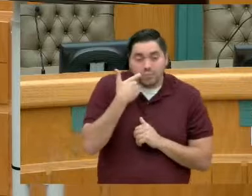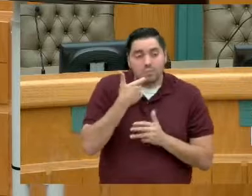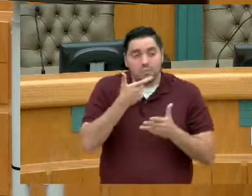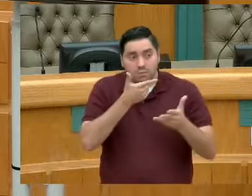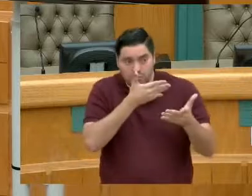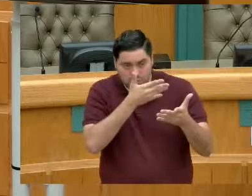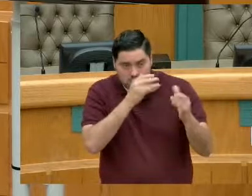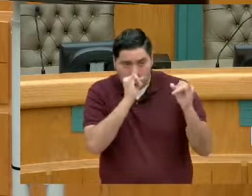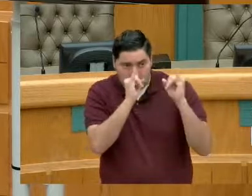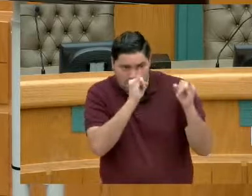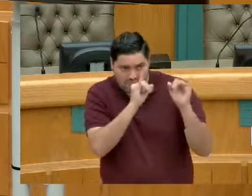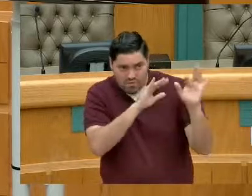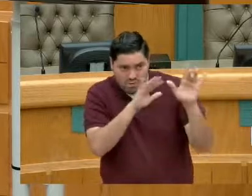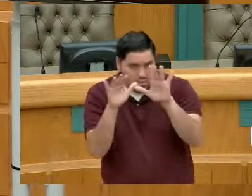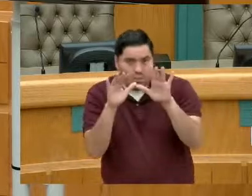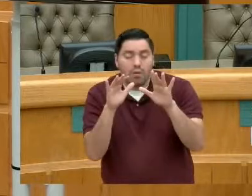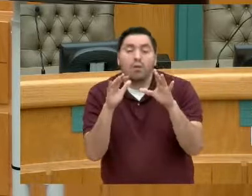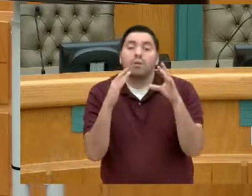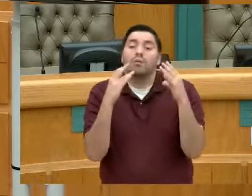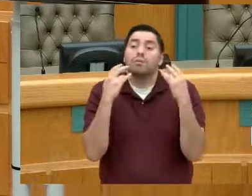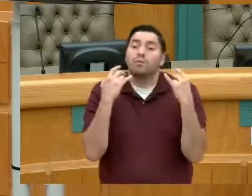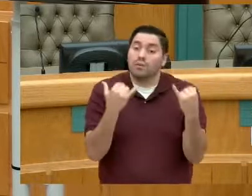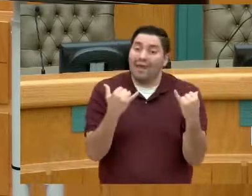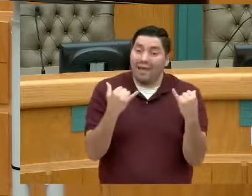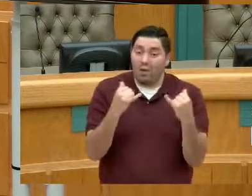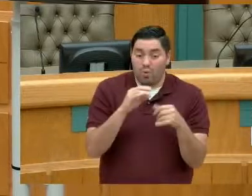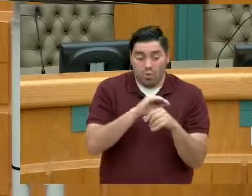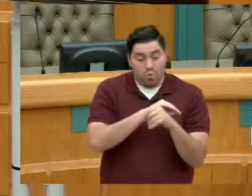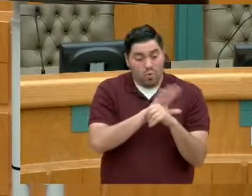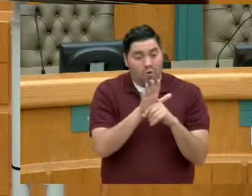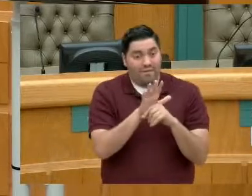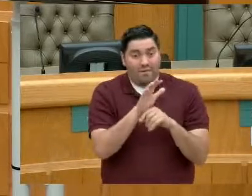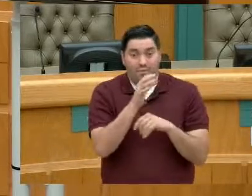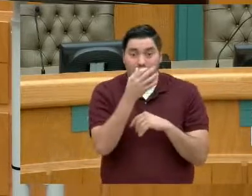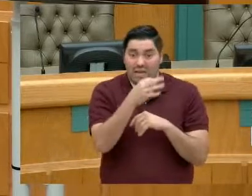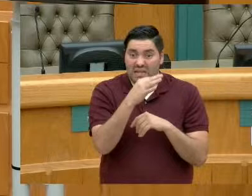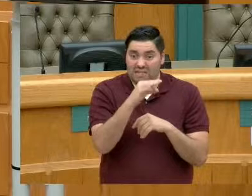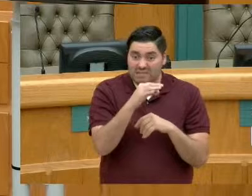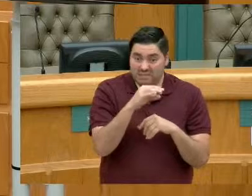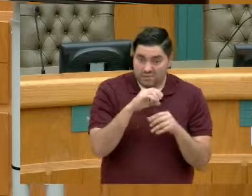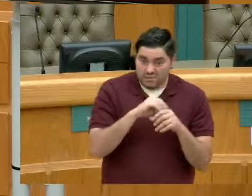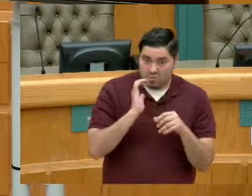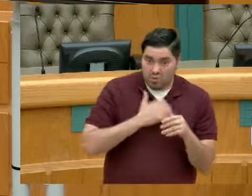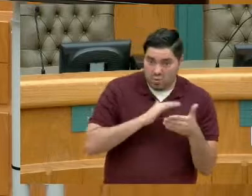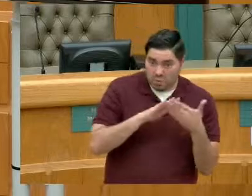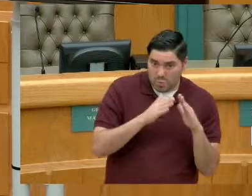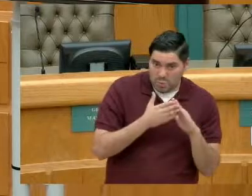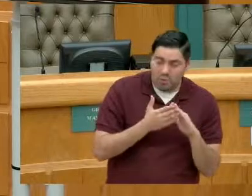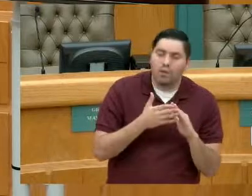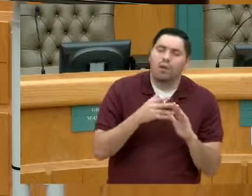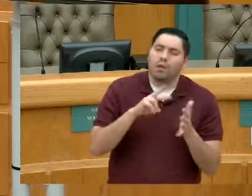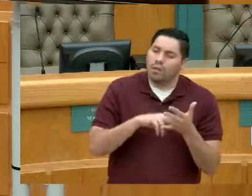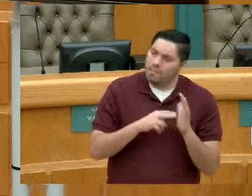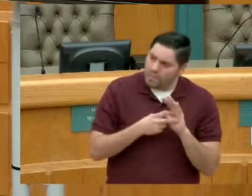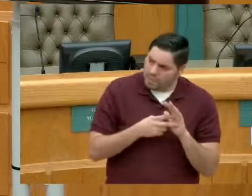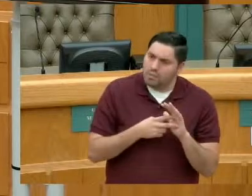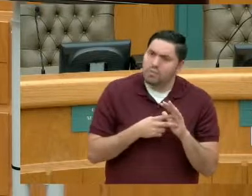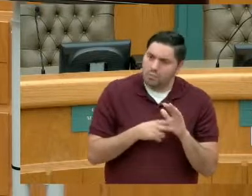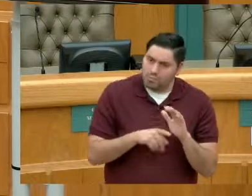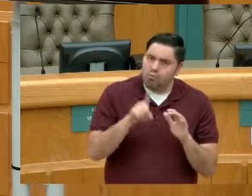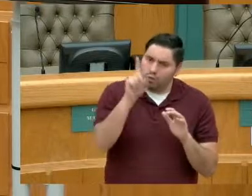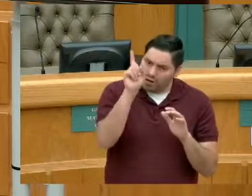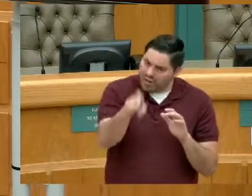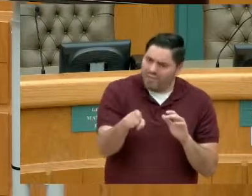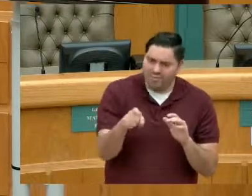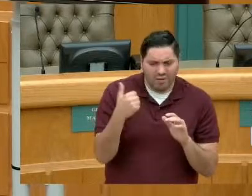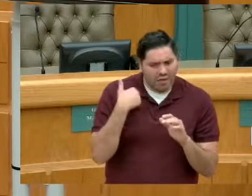try to let everybody know that while we have COVID-19 active in our community, all we had to do was to make sure we had an